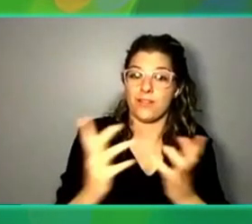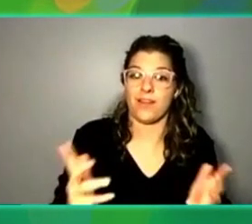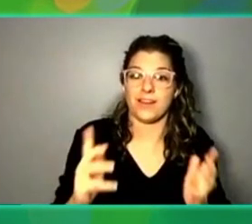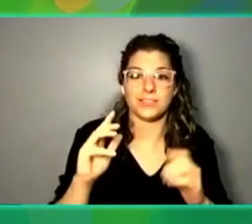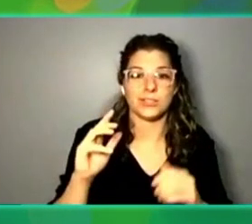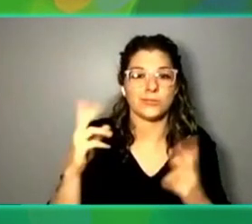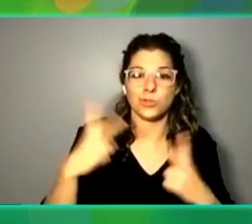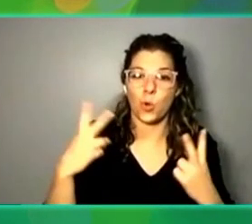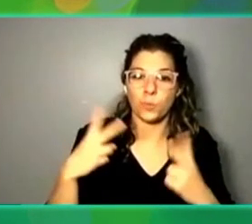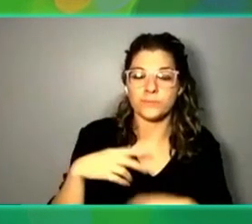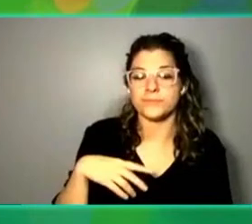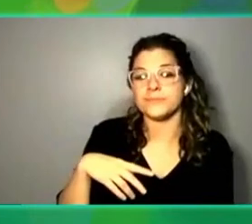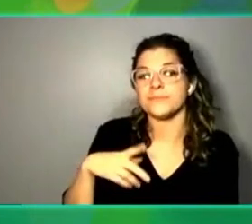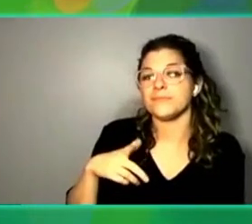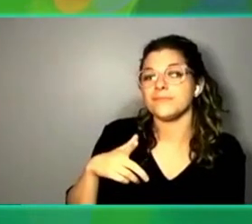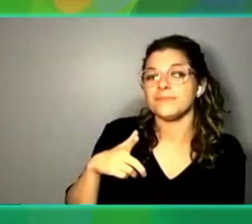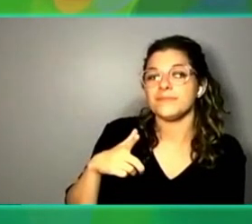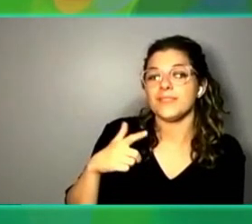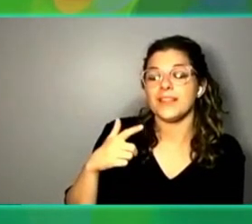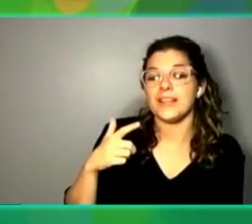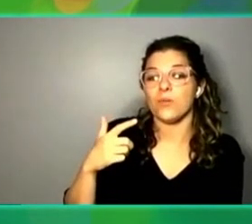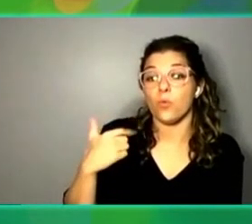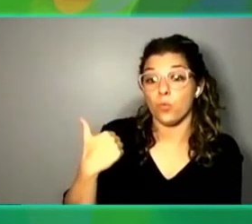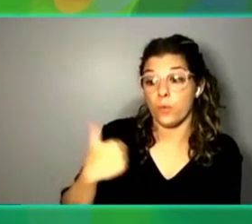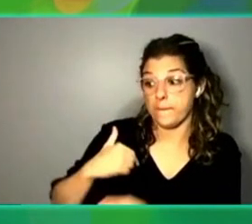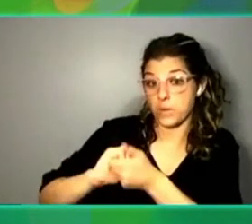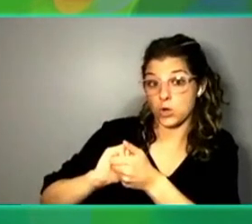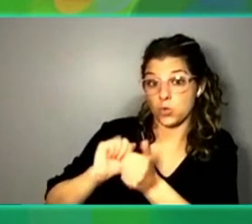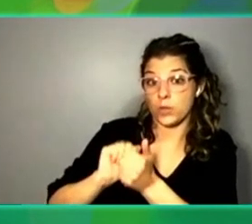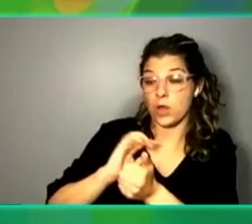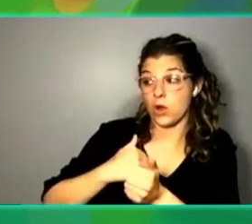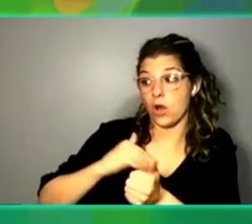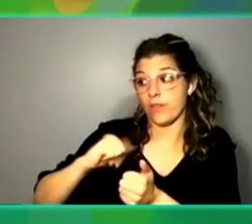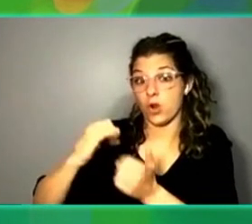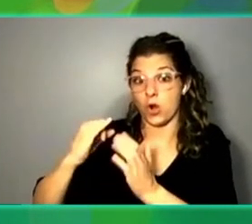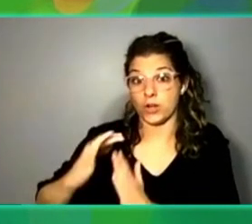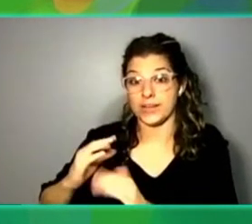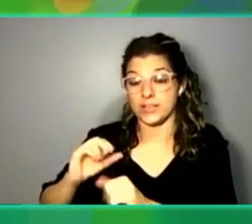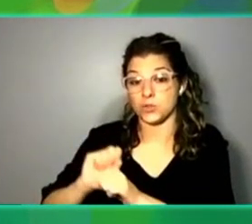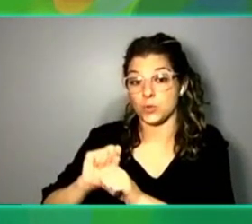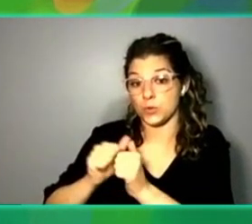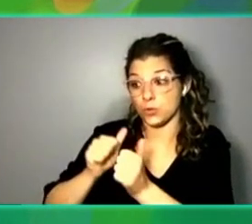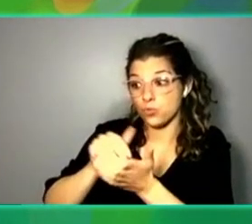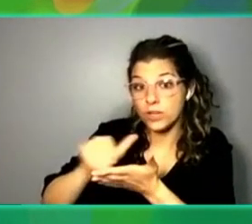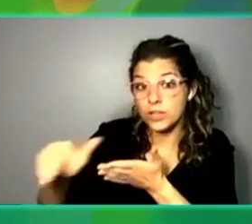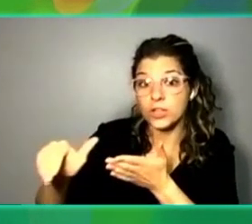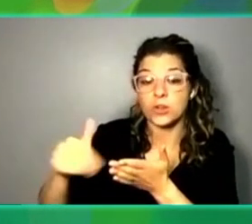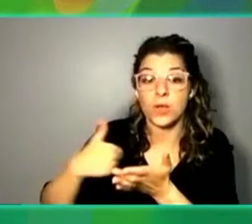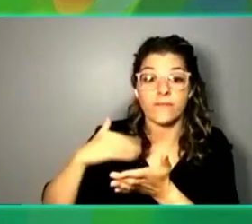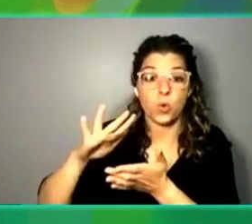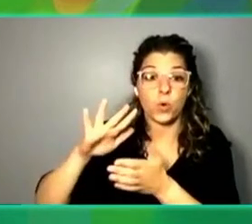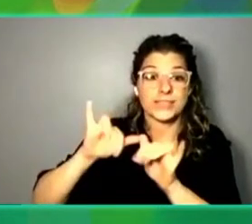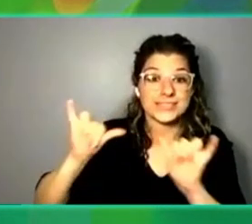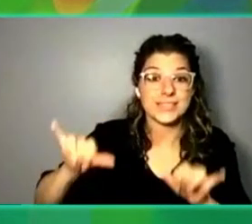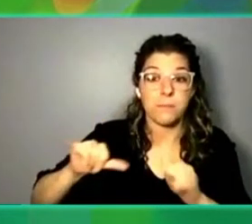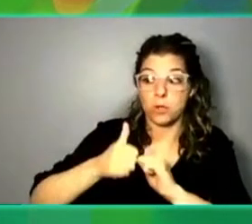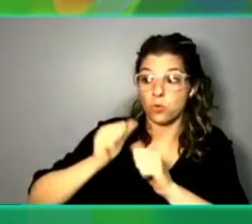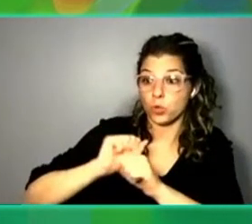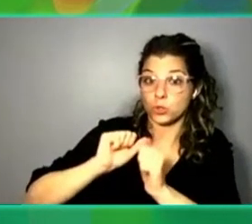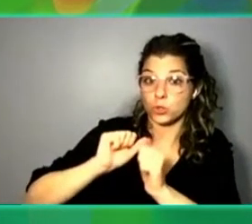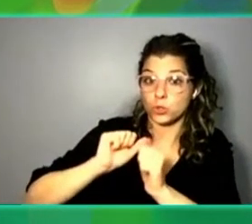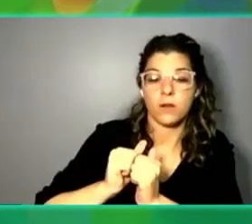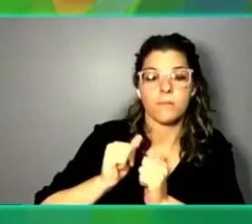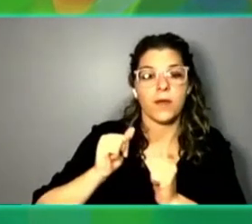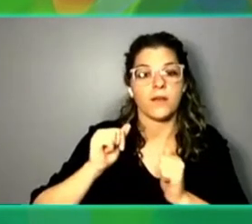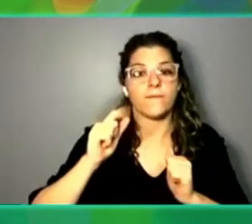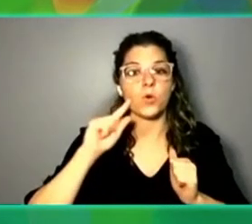So even like when we're partnering with our other artists who we work with regularly, you know, you have your system of how you work together. But for Shawnelle